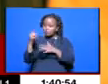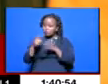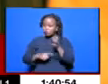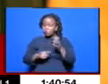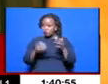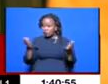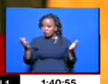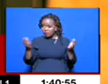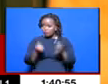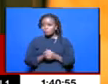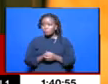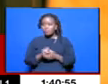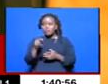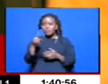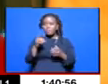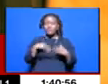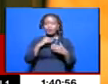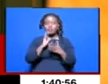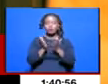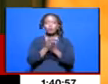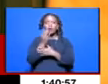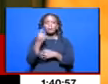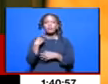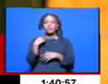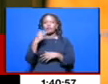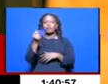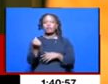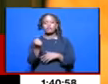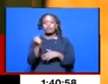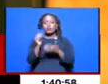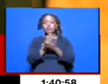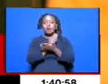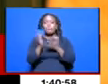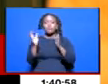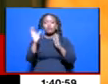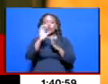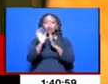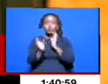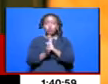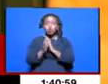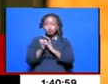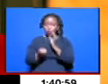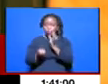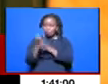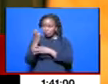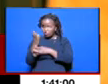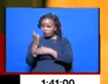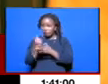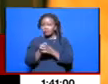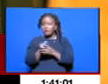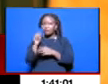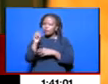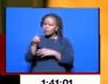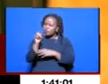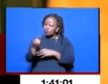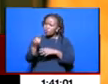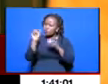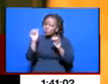5. And I'm simply saying that as between a constitutional provision, you cannot